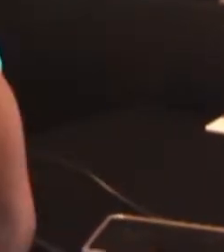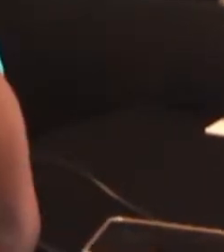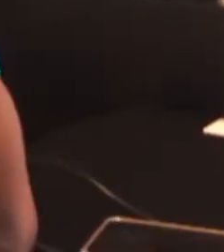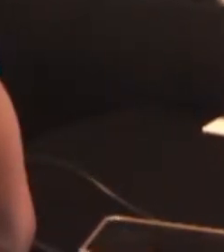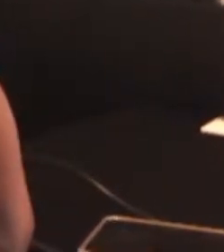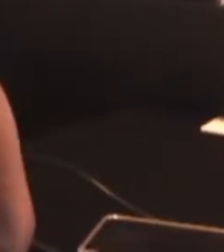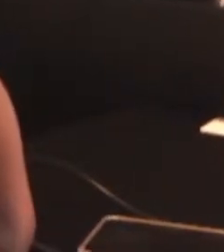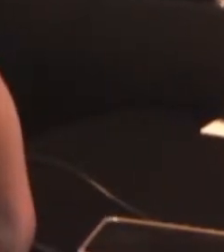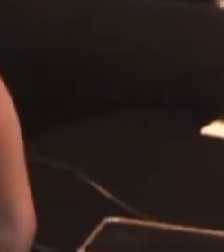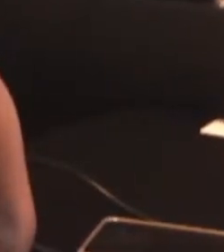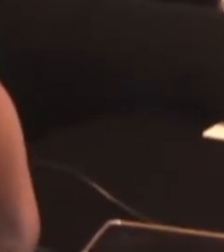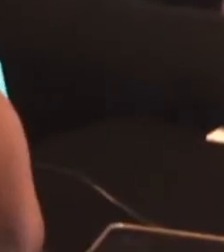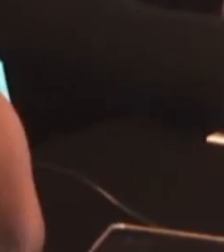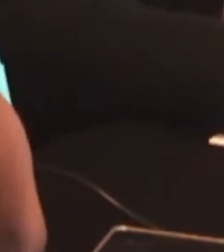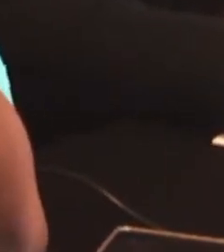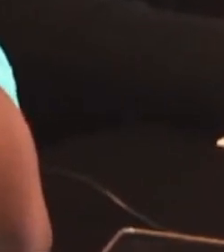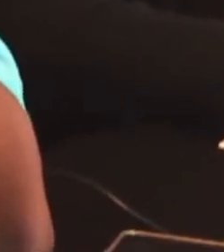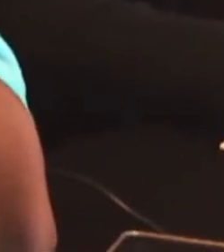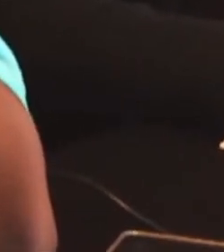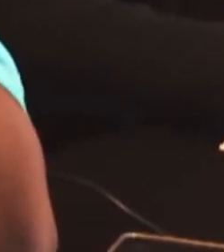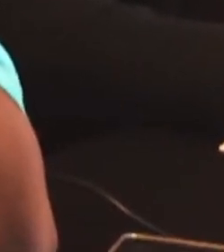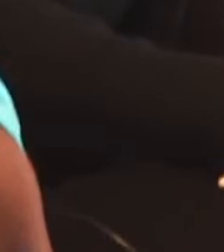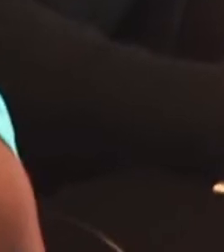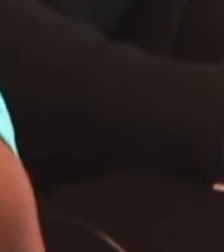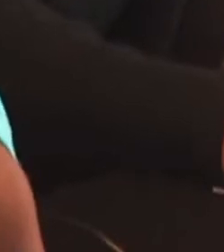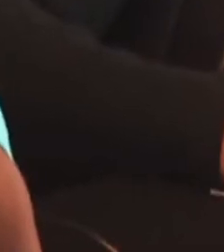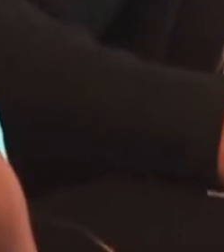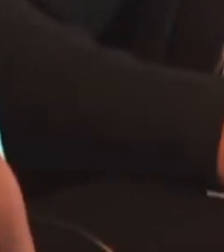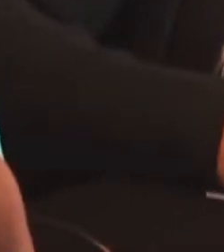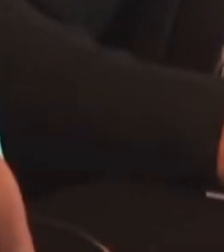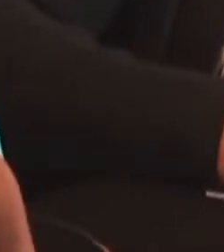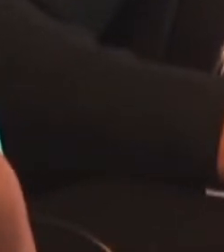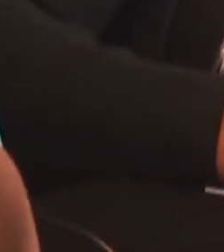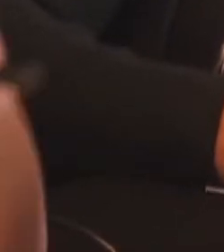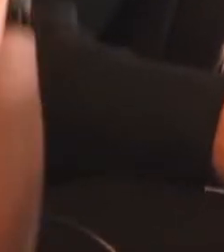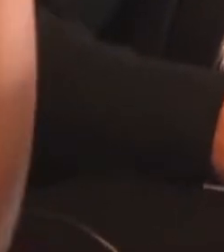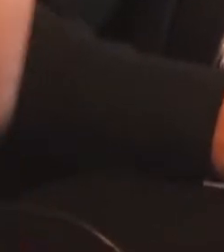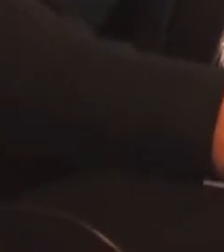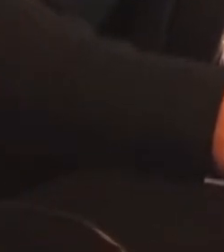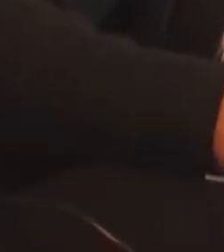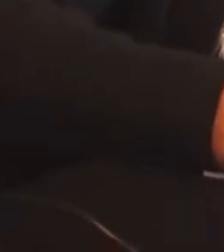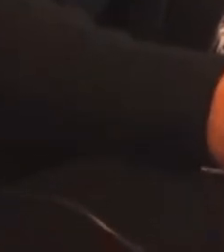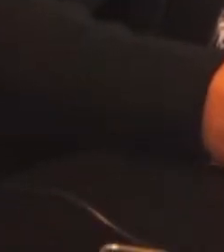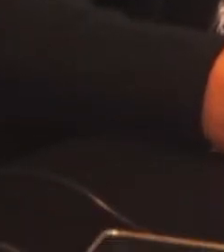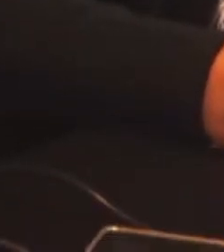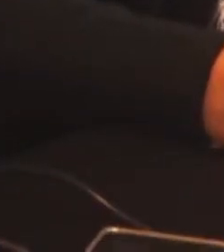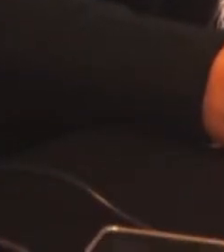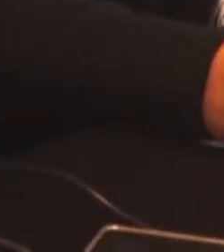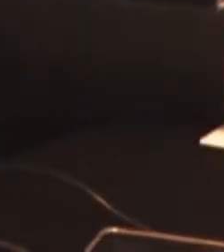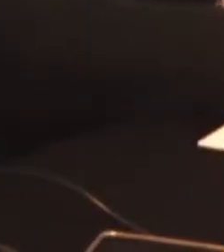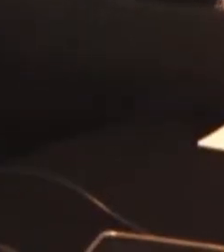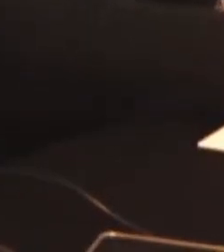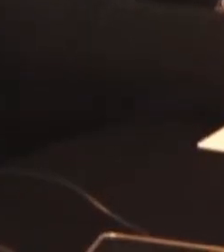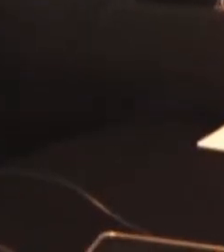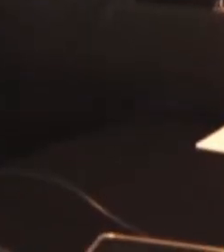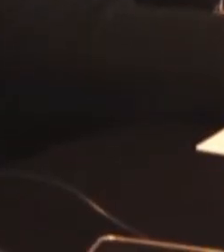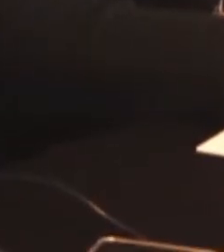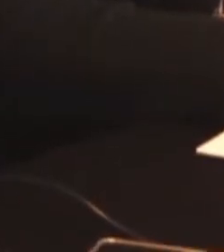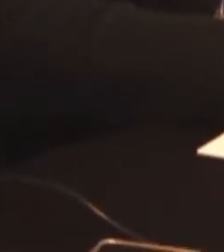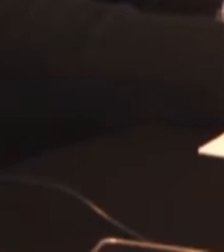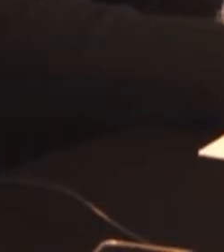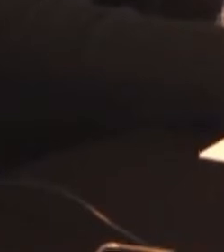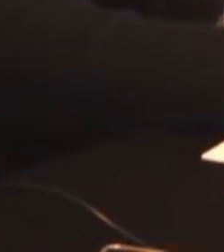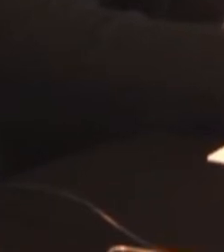is important for me. And then, of course, getting to network beyond the conference room. Yeah, thank